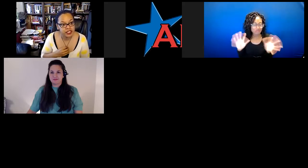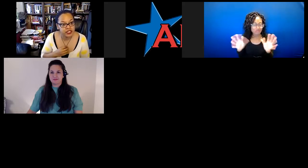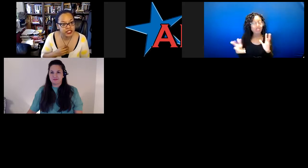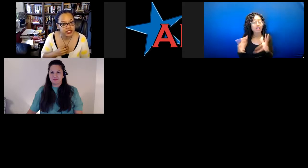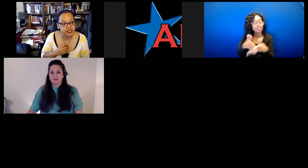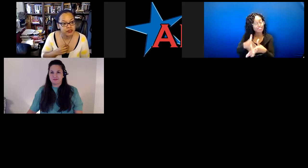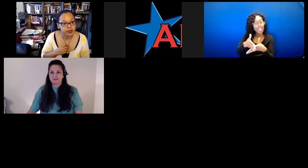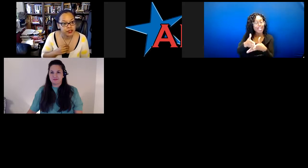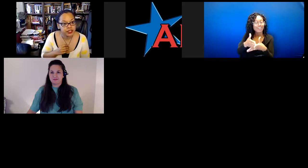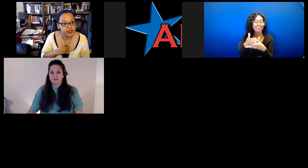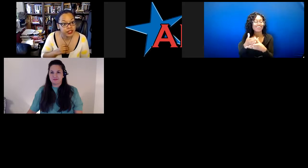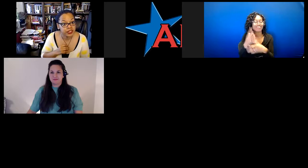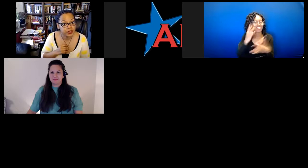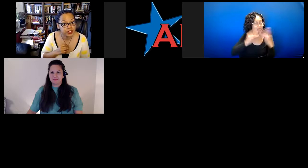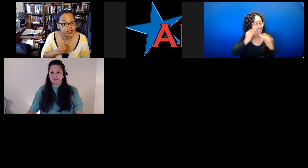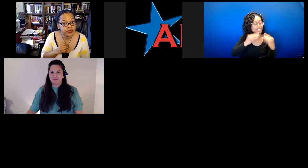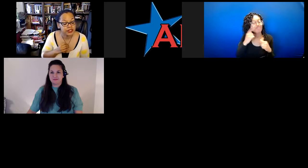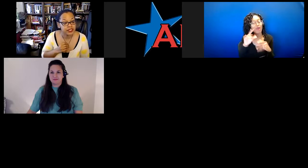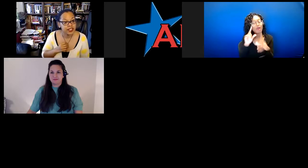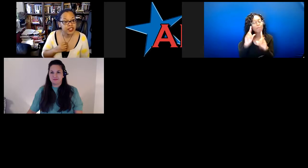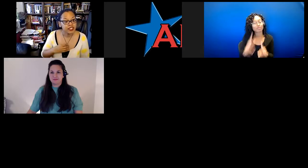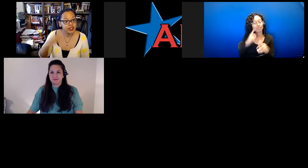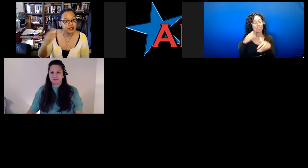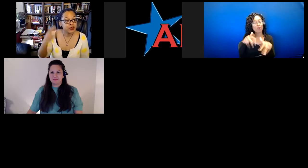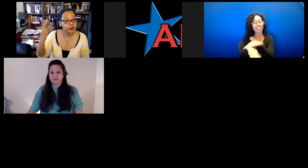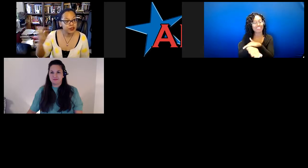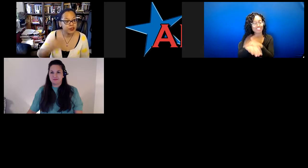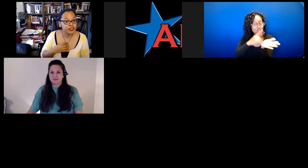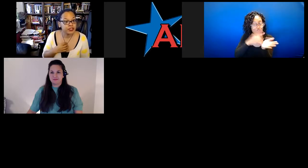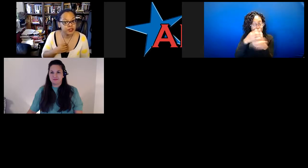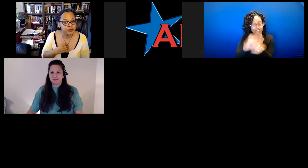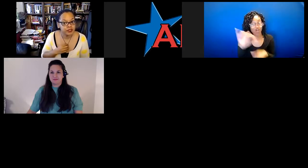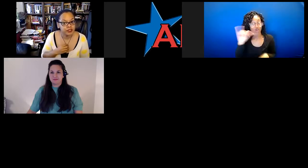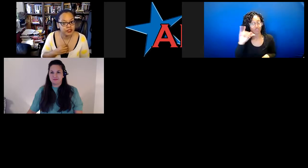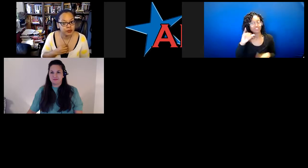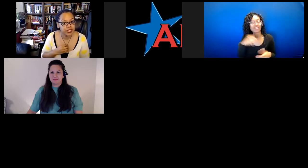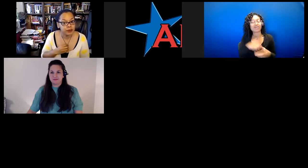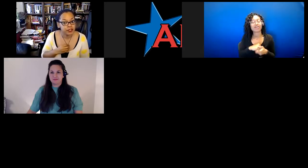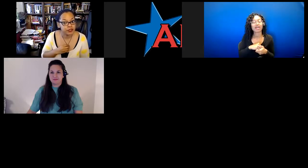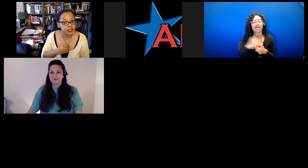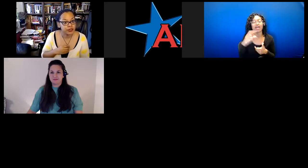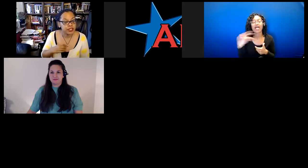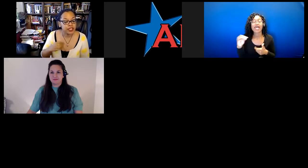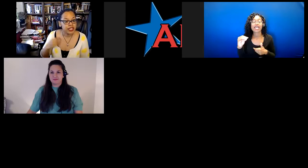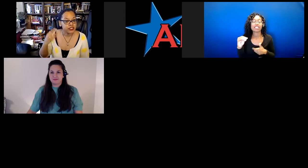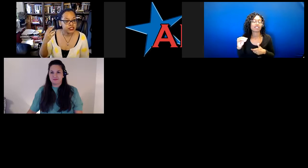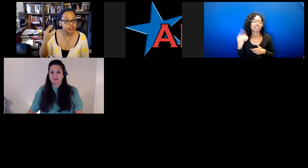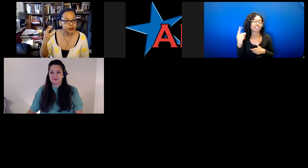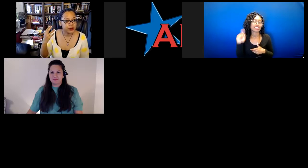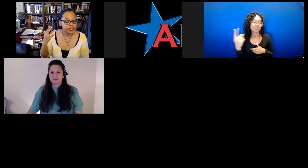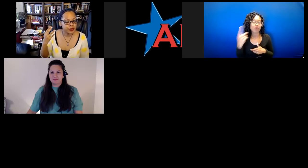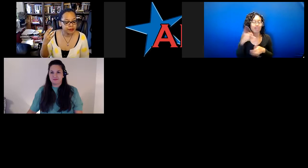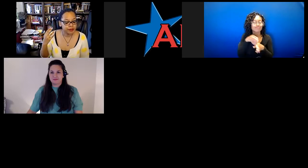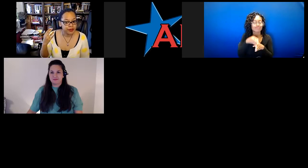and intersections of a person who's going into a doctor's office. They also are well versed in what it means to be in the medical field, and